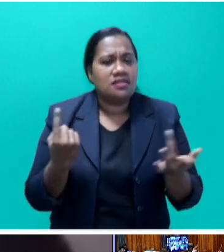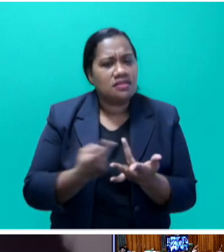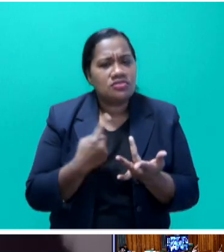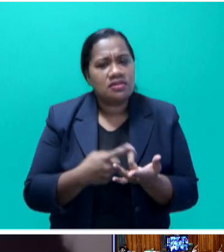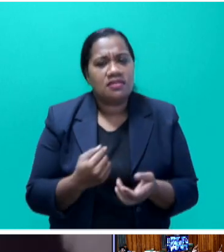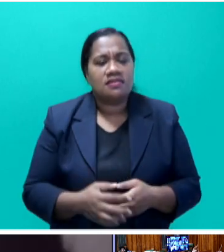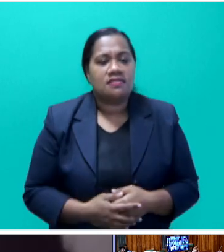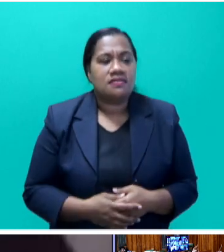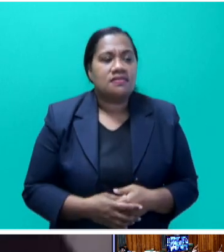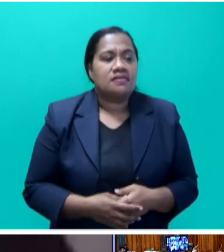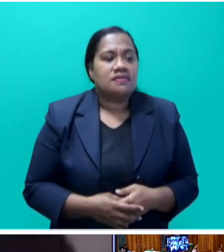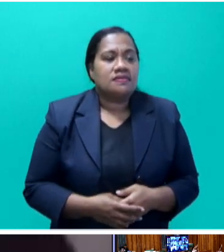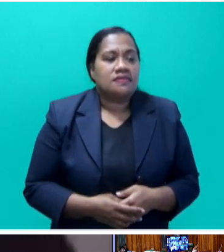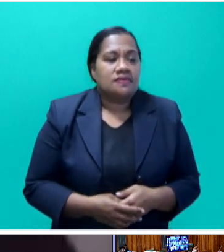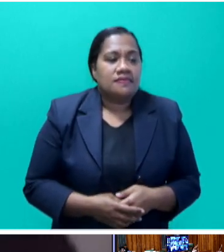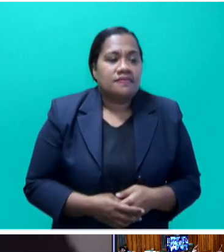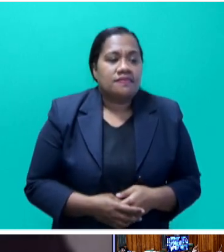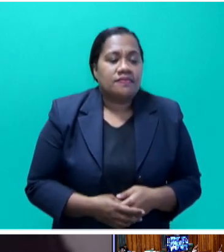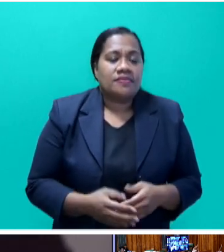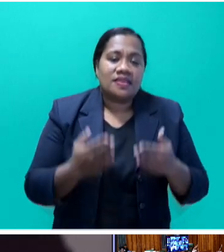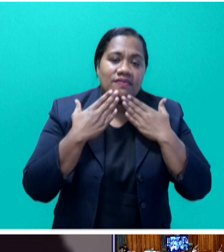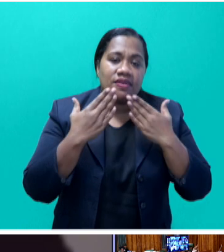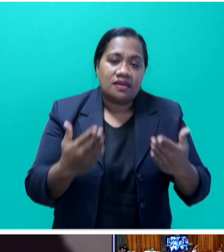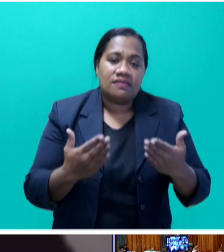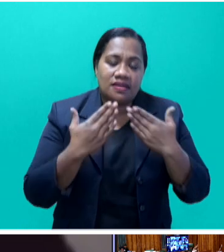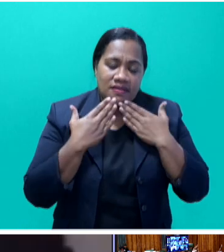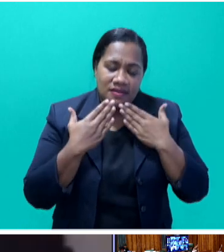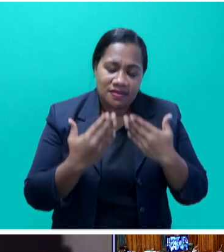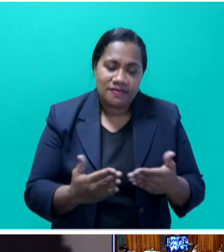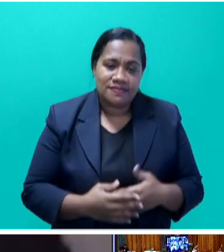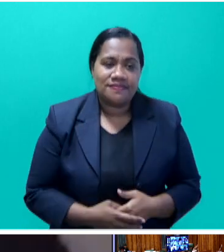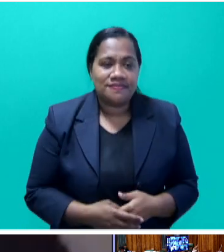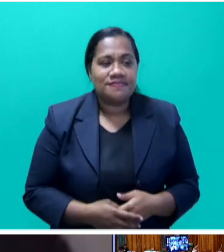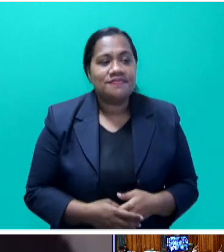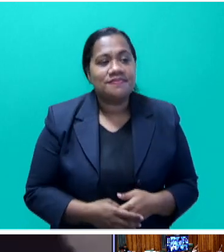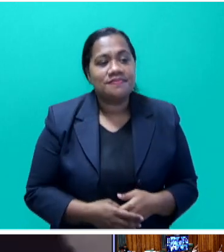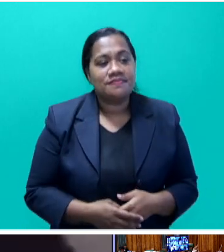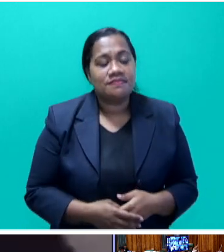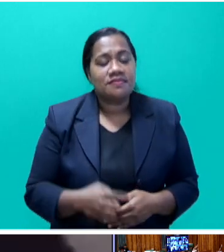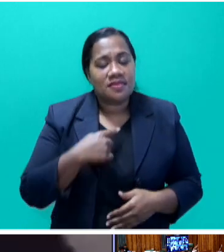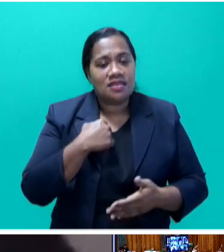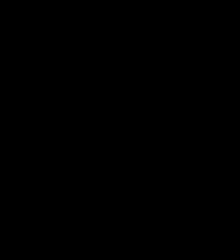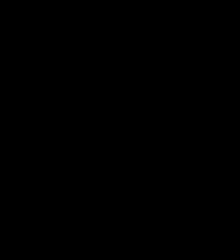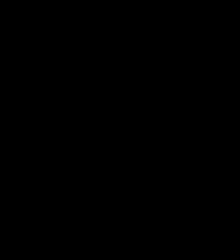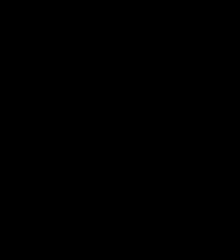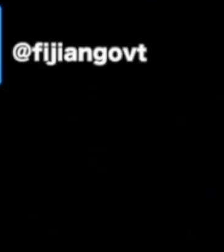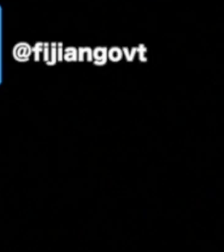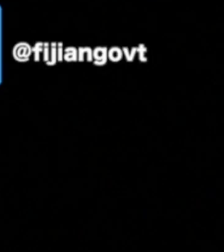be dishonest in this particular house. Now, Levin, thank you very much for allowing me to have the floor. I support the budget, sir.